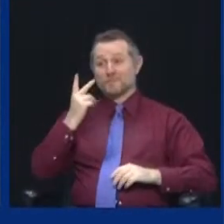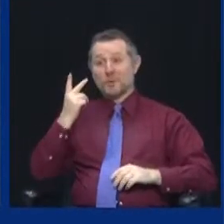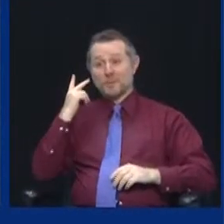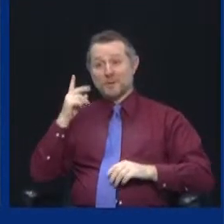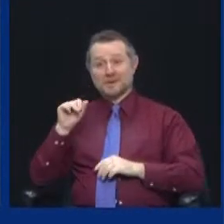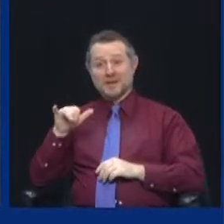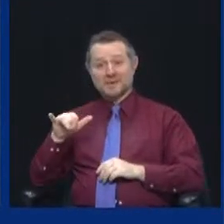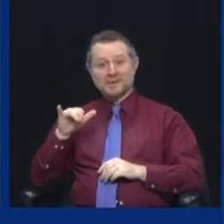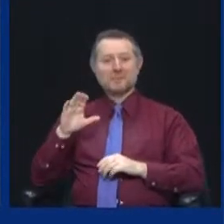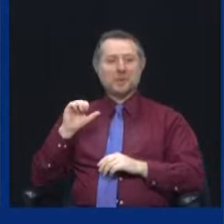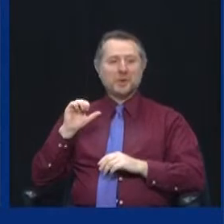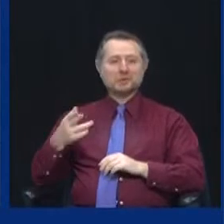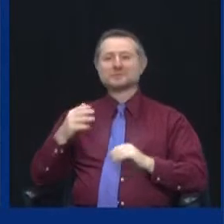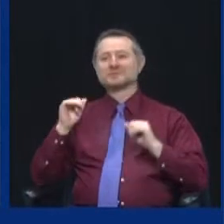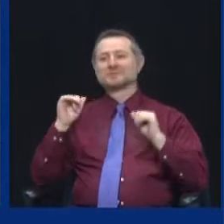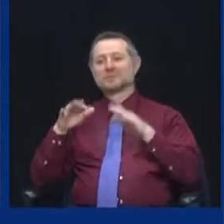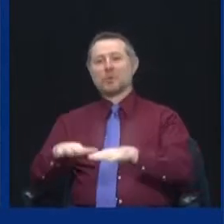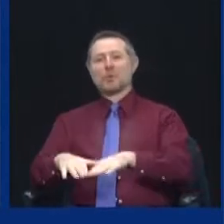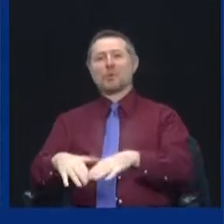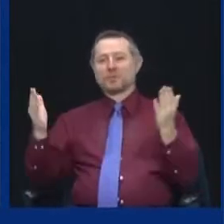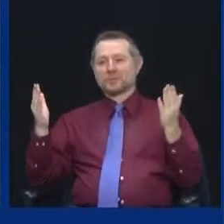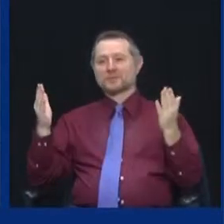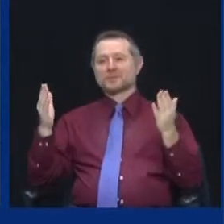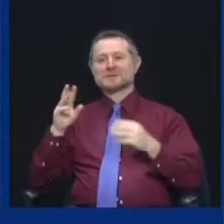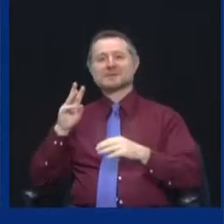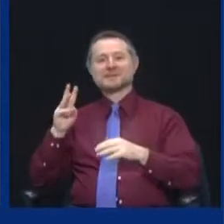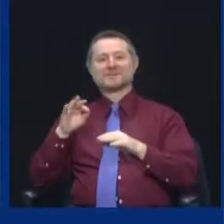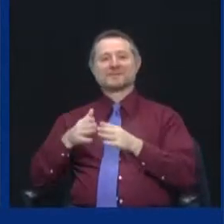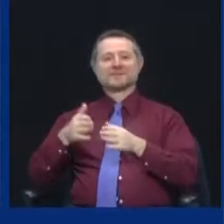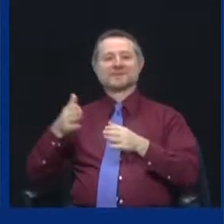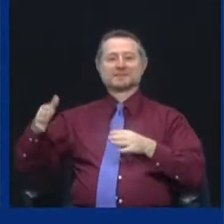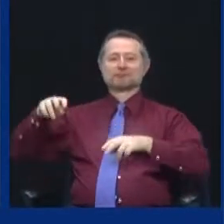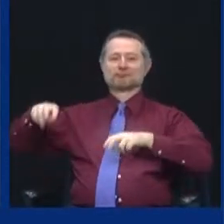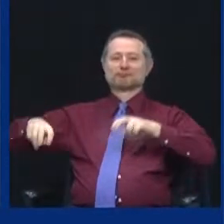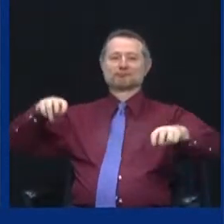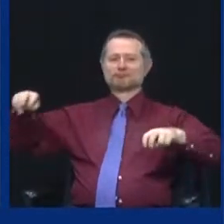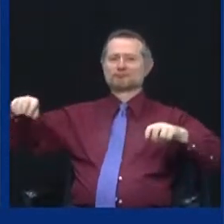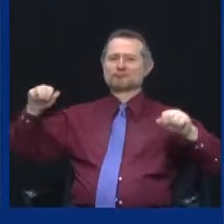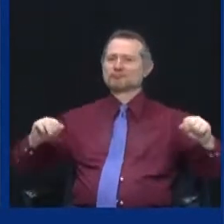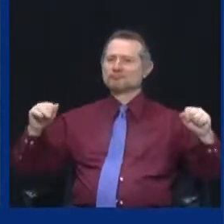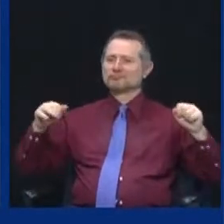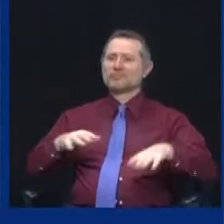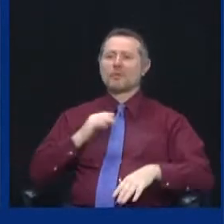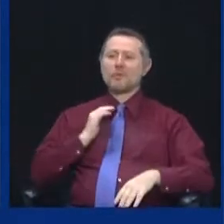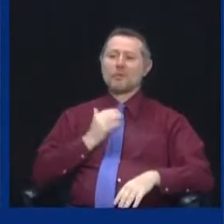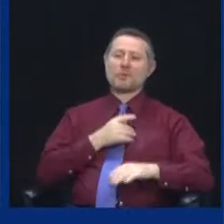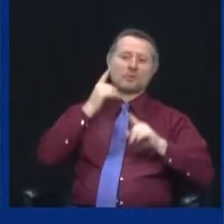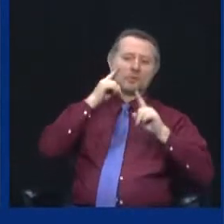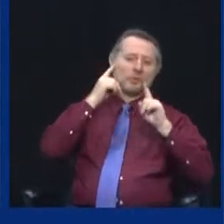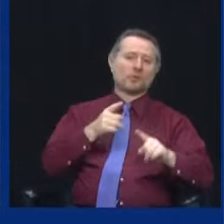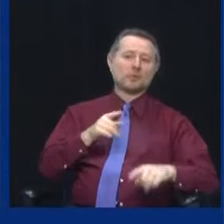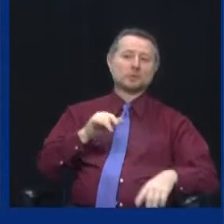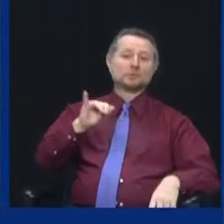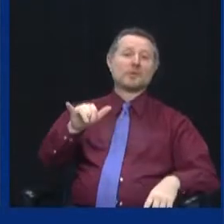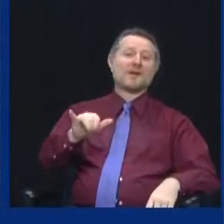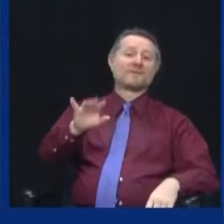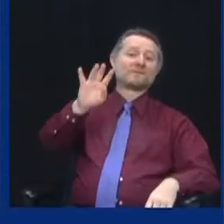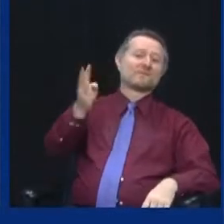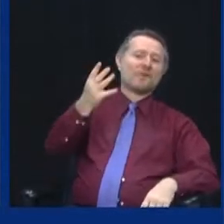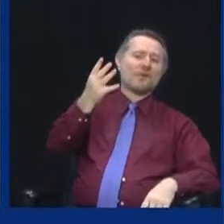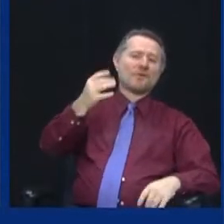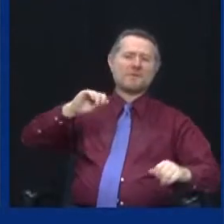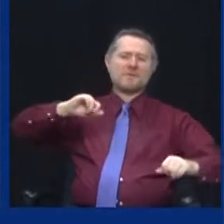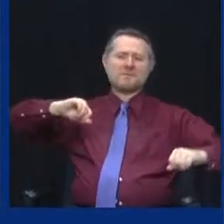and pools open with 6 feet social distancing. Our goal is by the 4th of July to go to